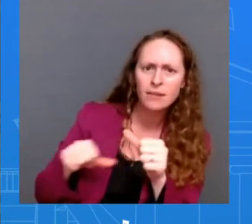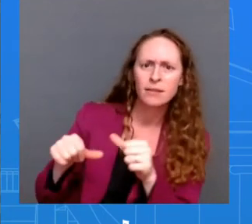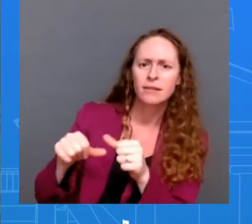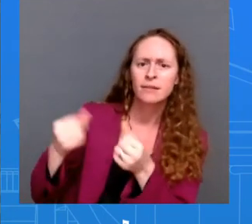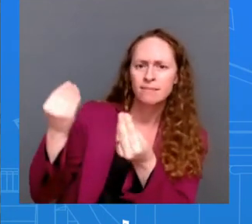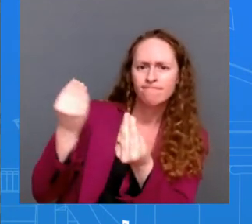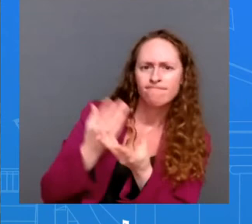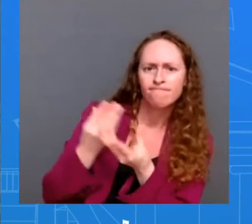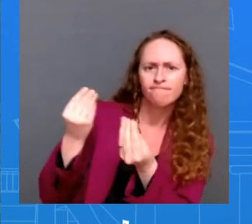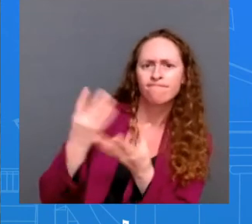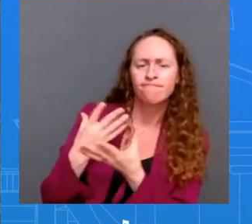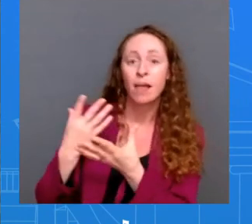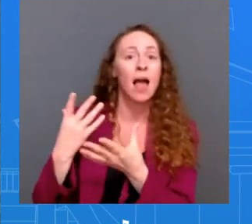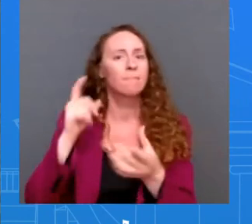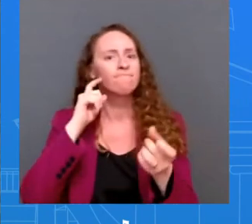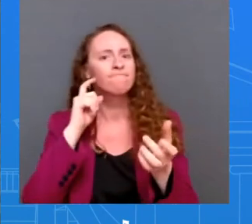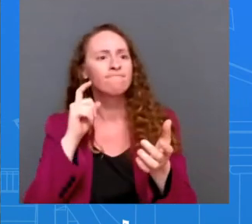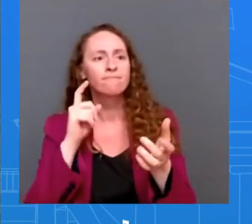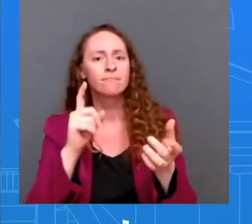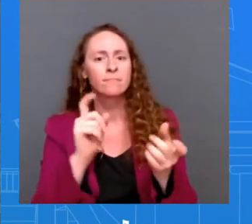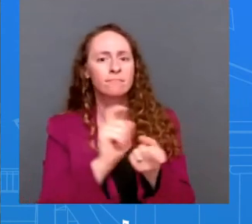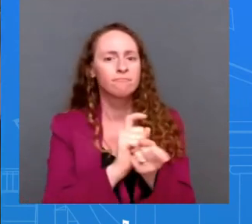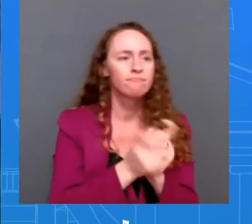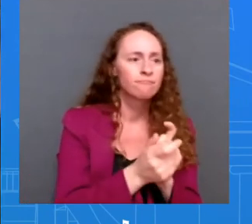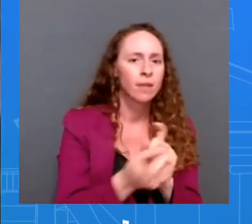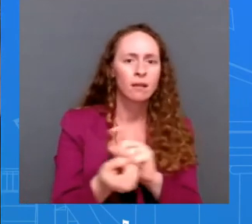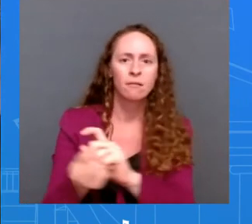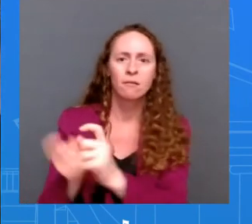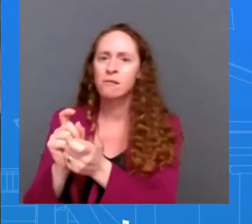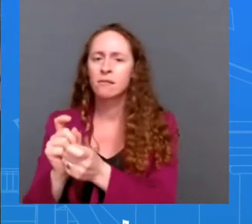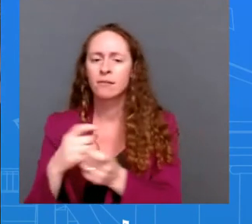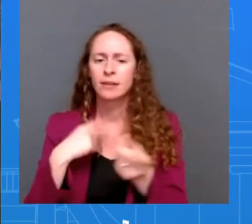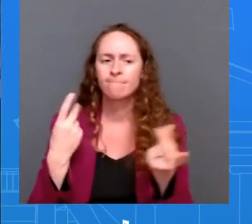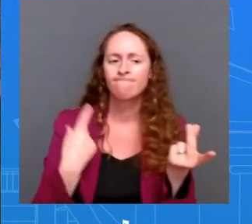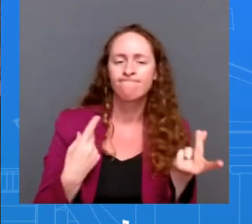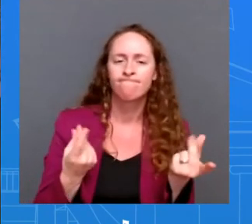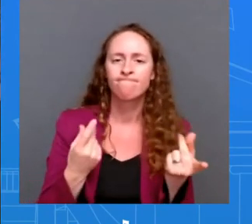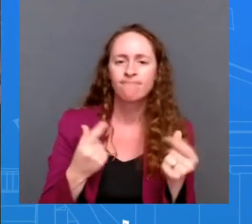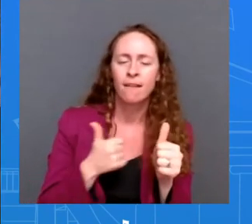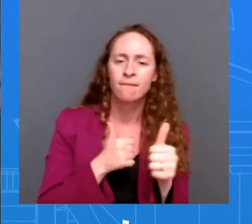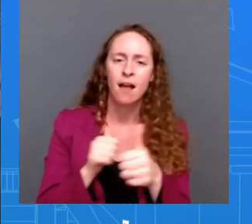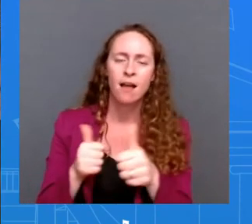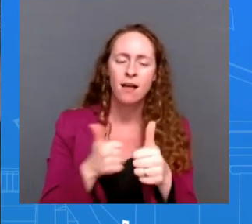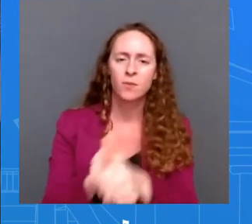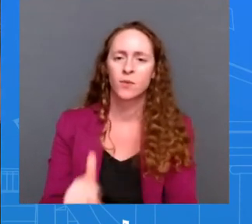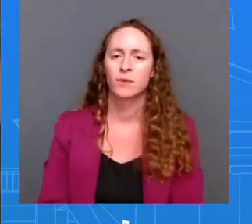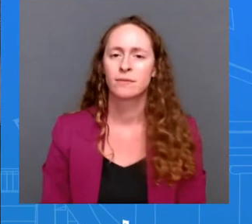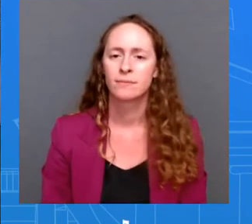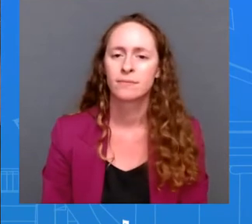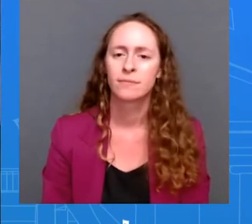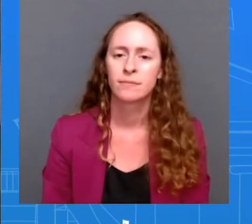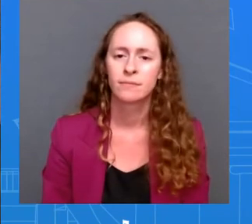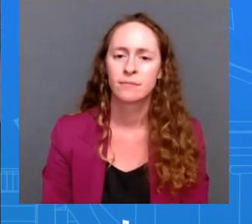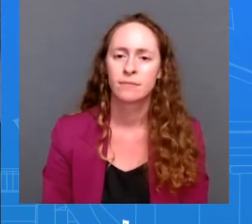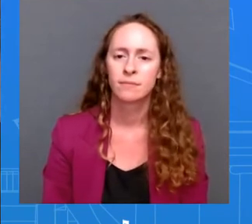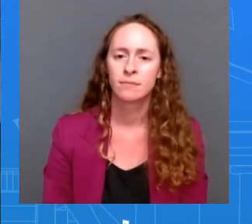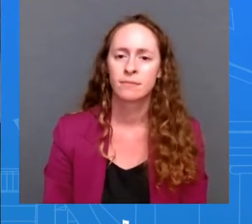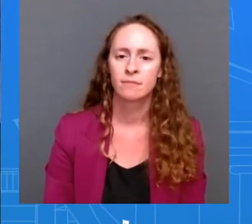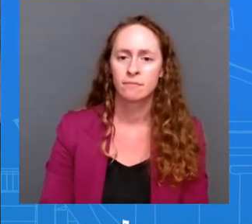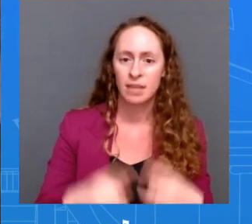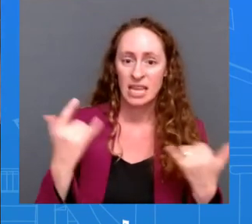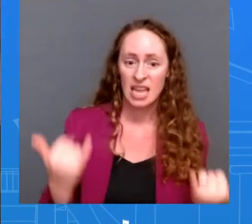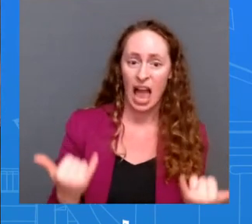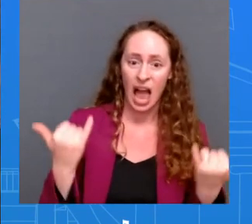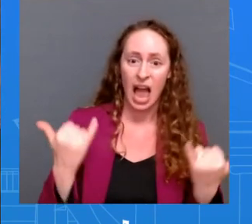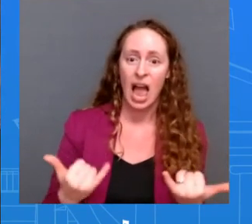reacting to this, and that's what we've been doing this past couple days. Given that there is currently a mismatch between the number of doses that the government has in bulk, the number of doses that